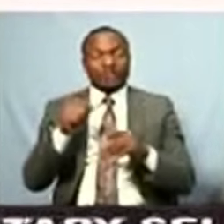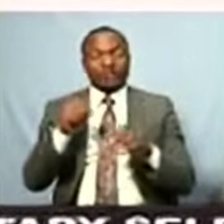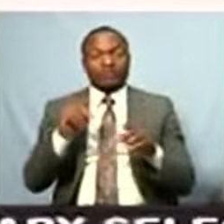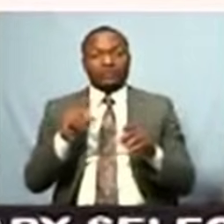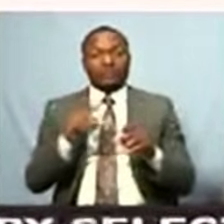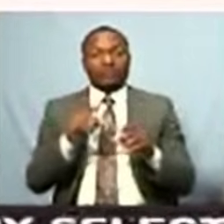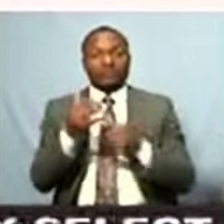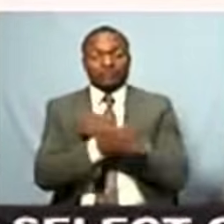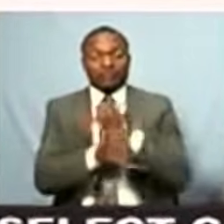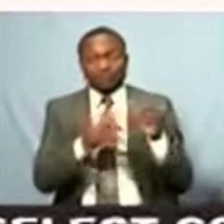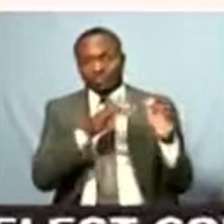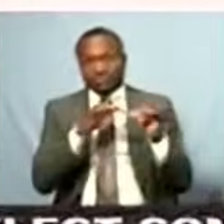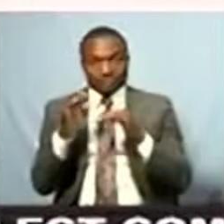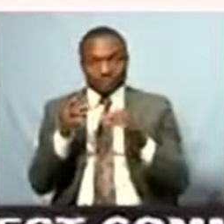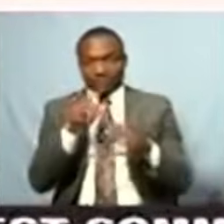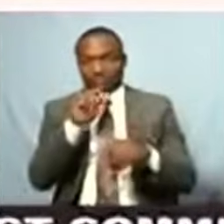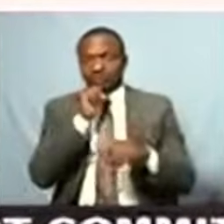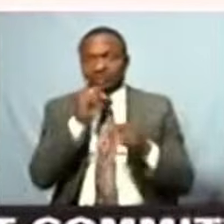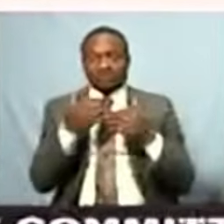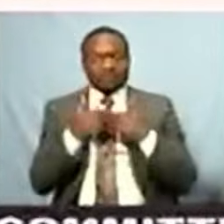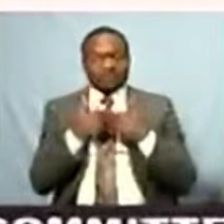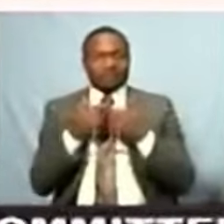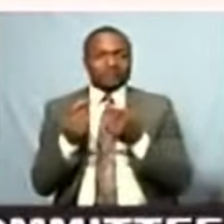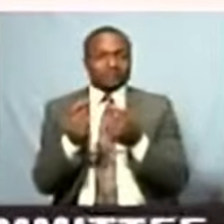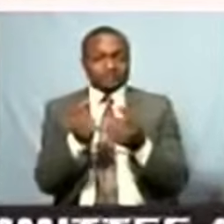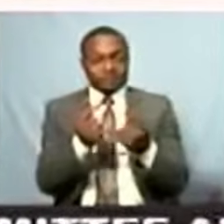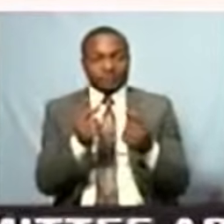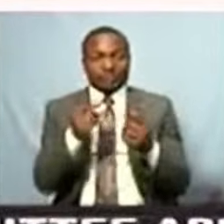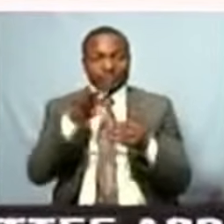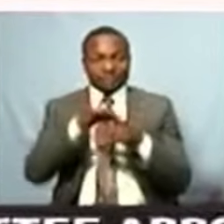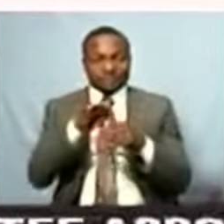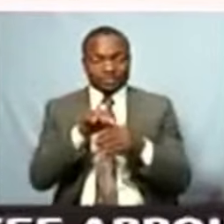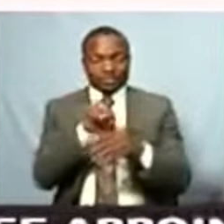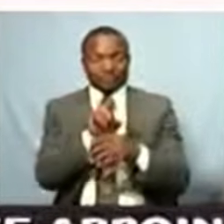holding of elections in those circumstances.